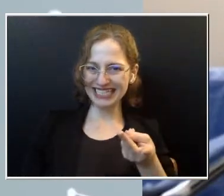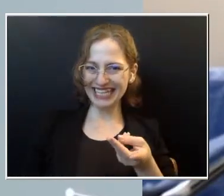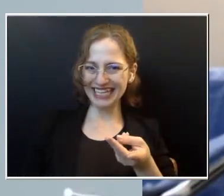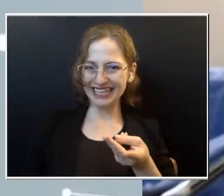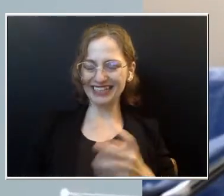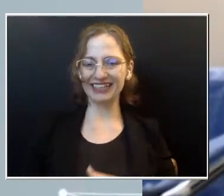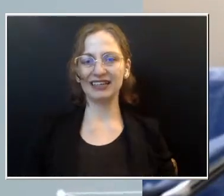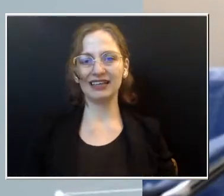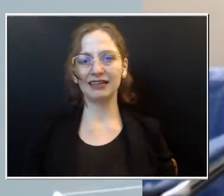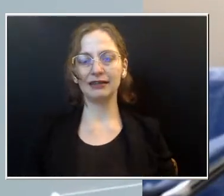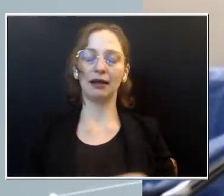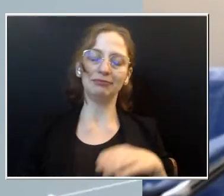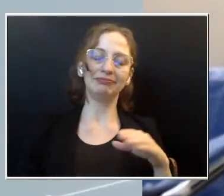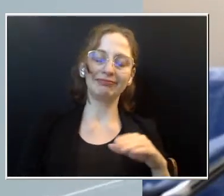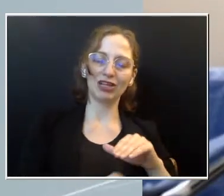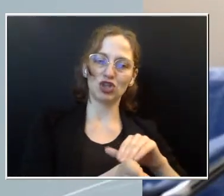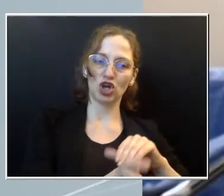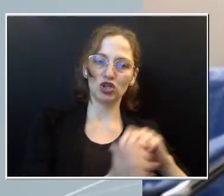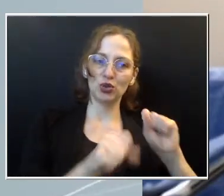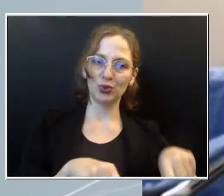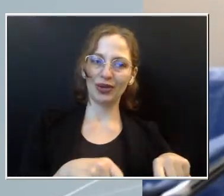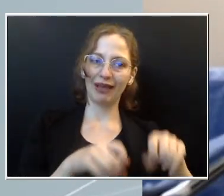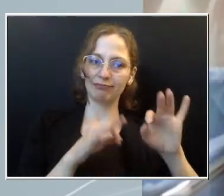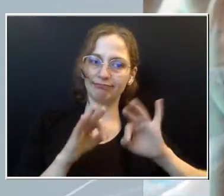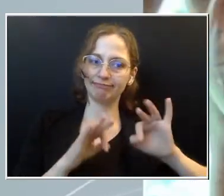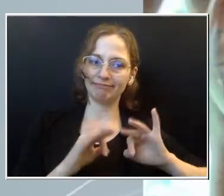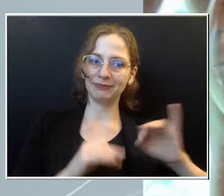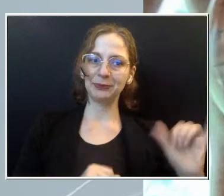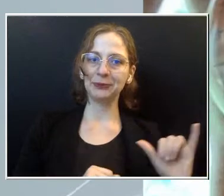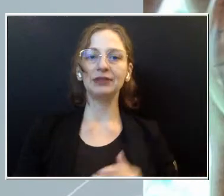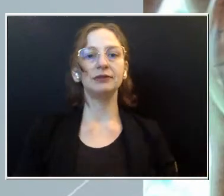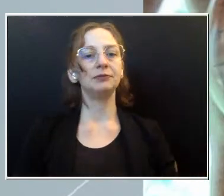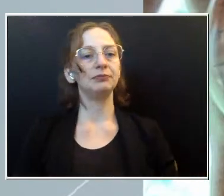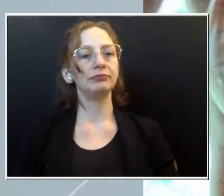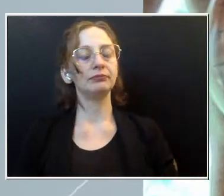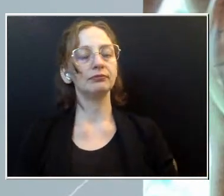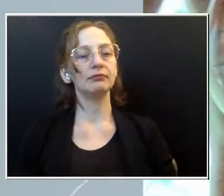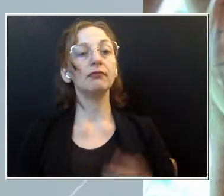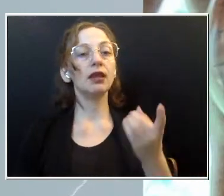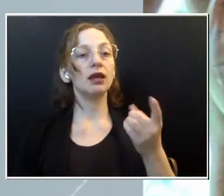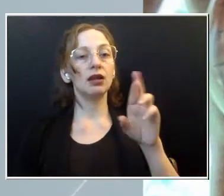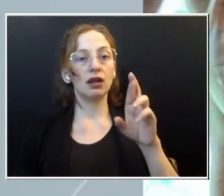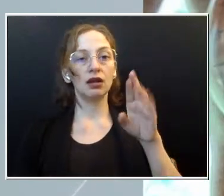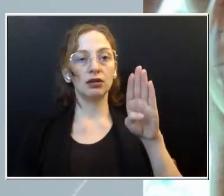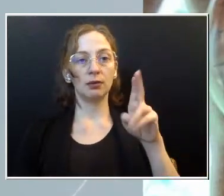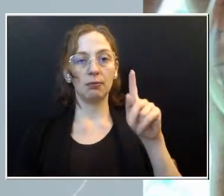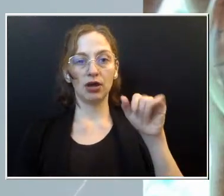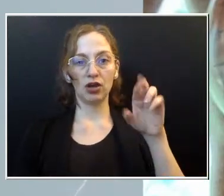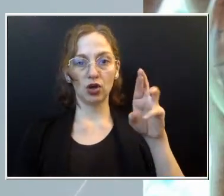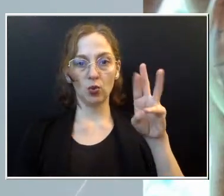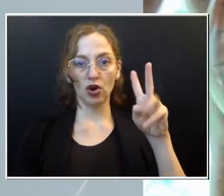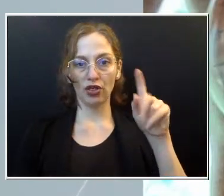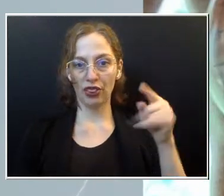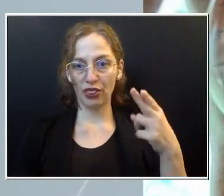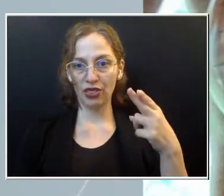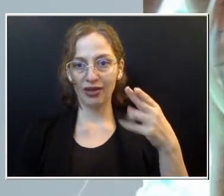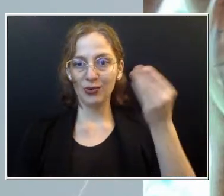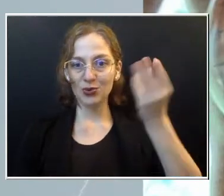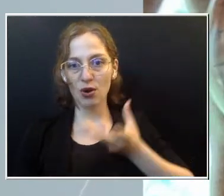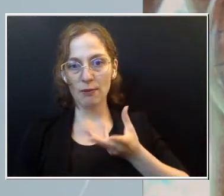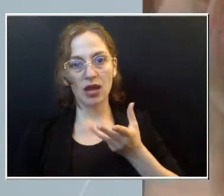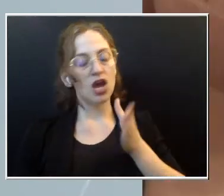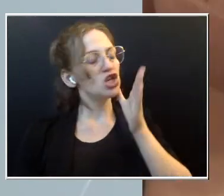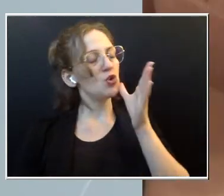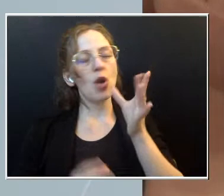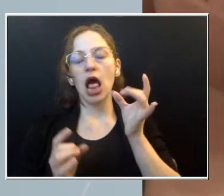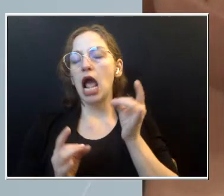from. Well, Dr. Butterworth told me you'll hate me at the beginning, but you'll love me at the end.